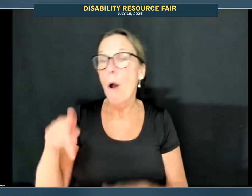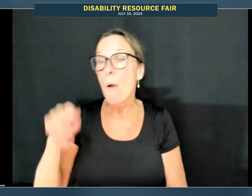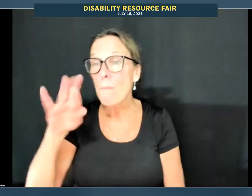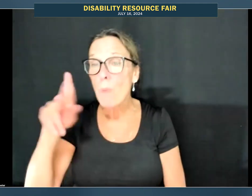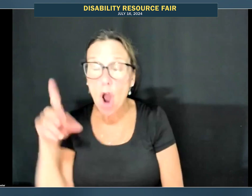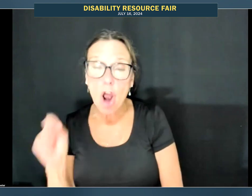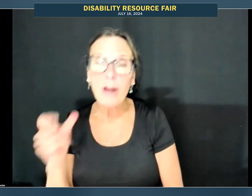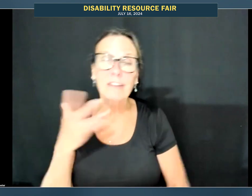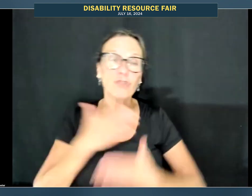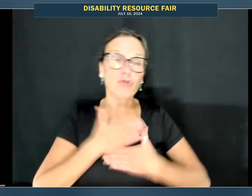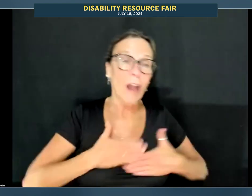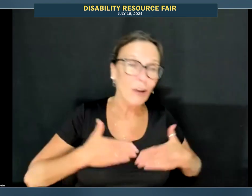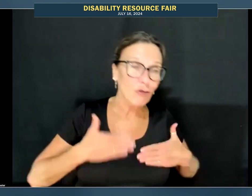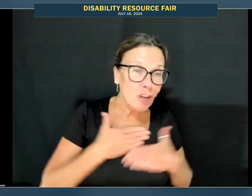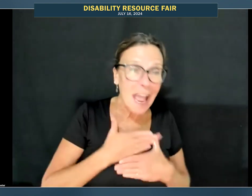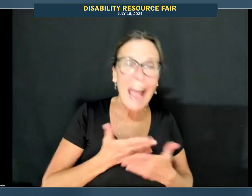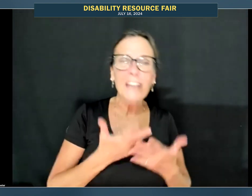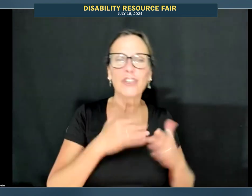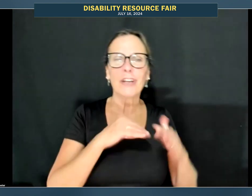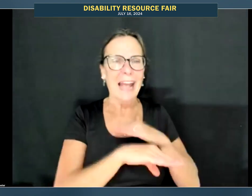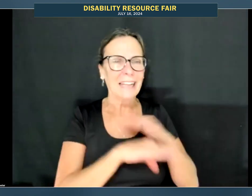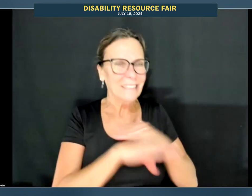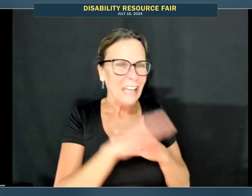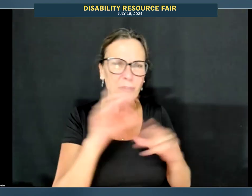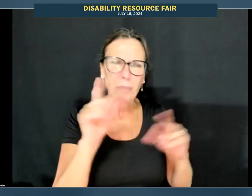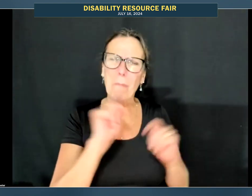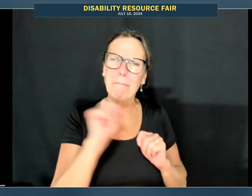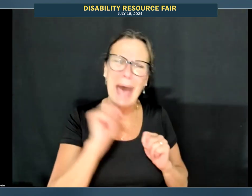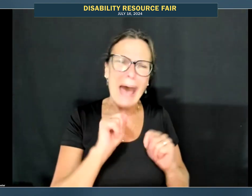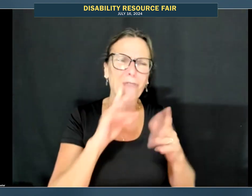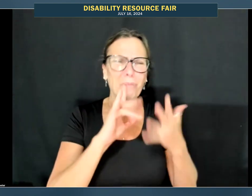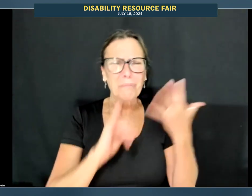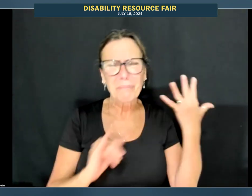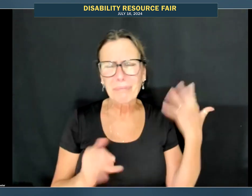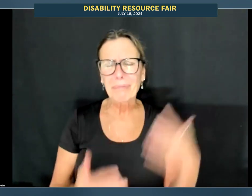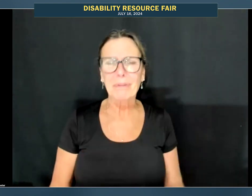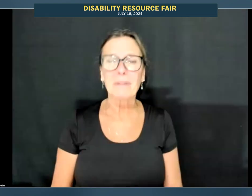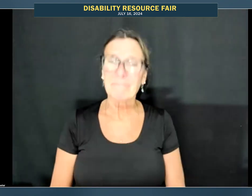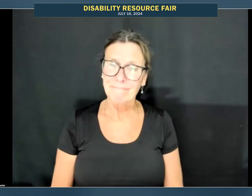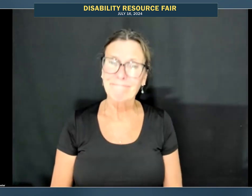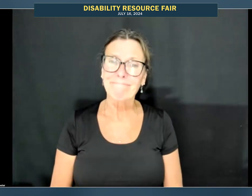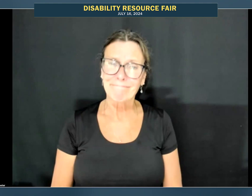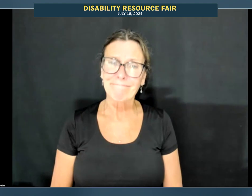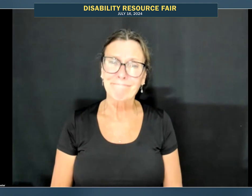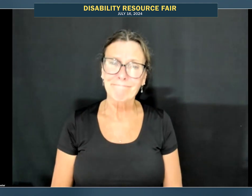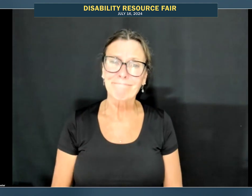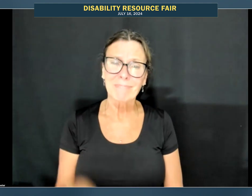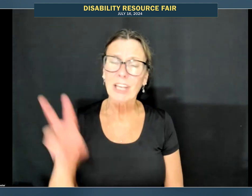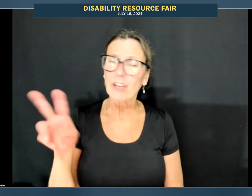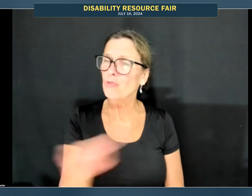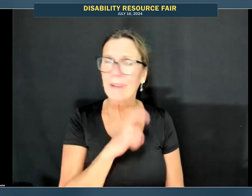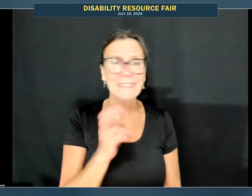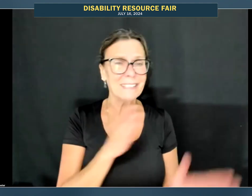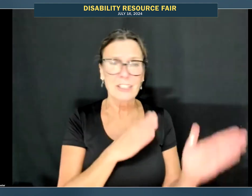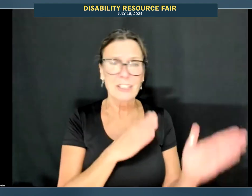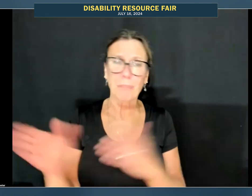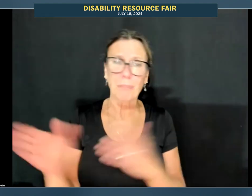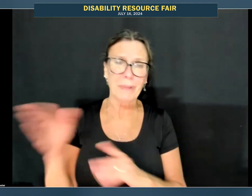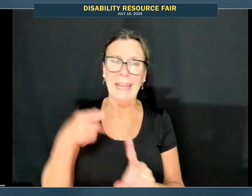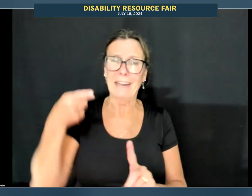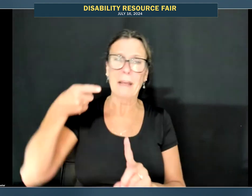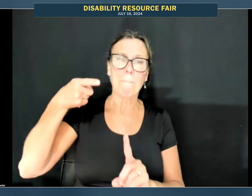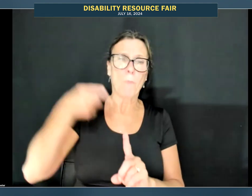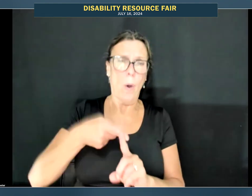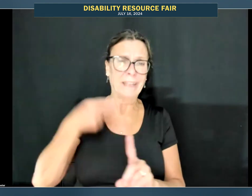recreation, accessible bathrooms and other. The transition plan though, and let me just conclude and